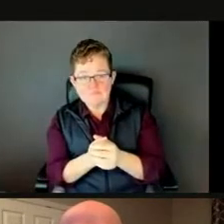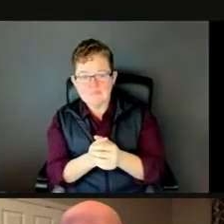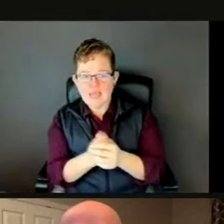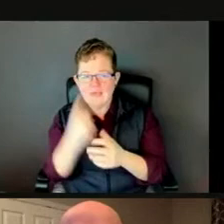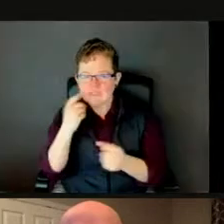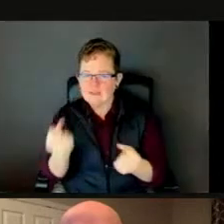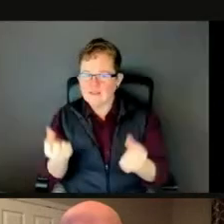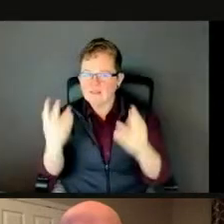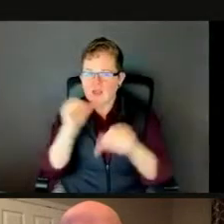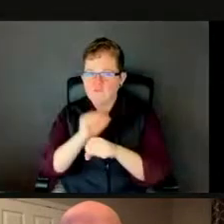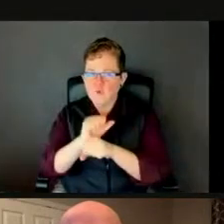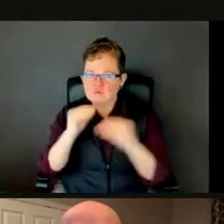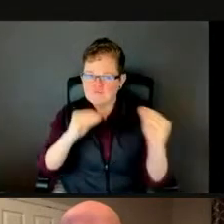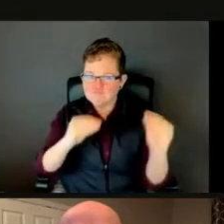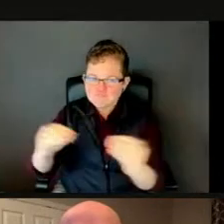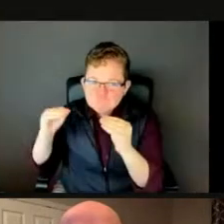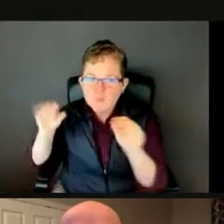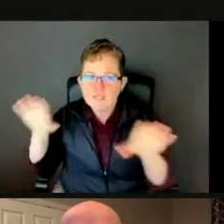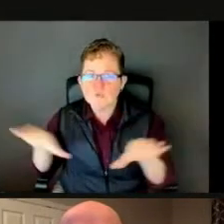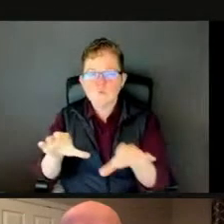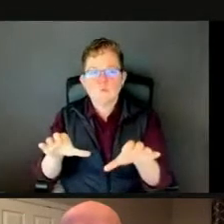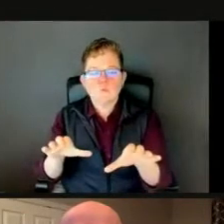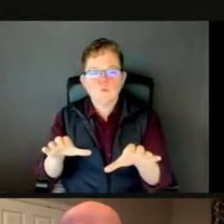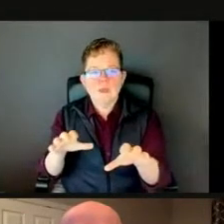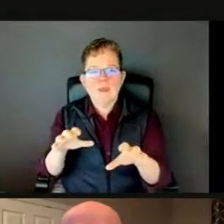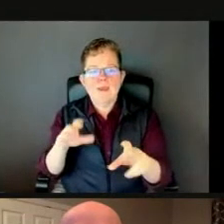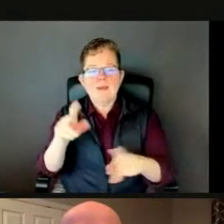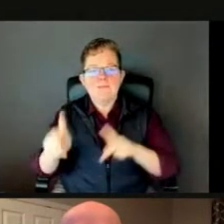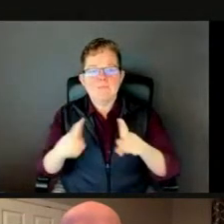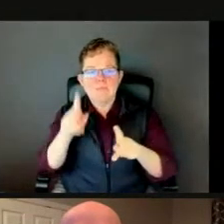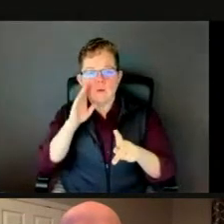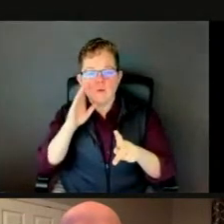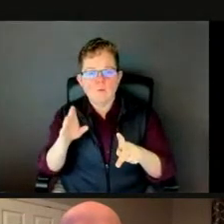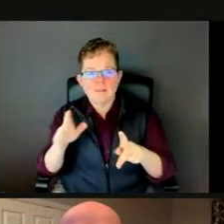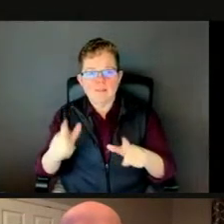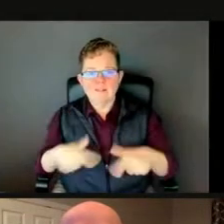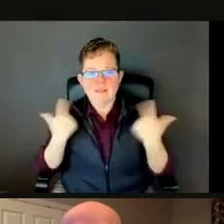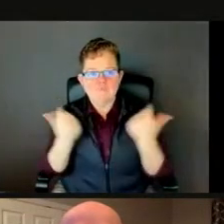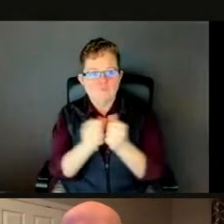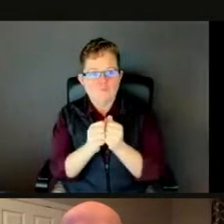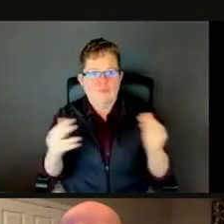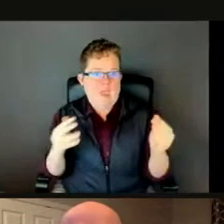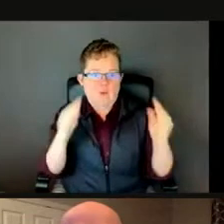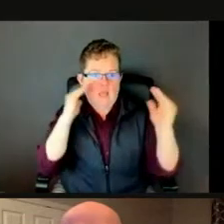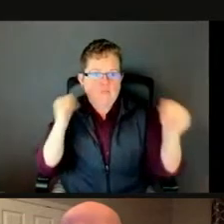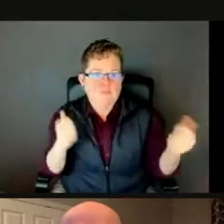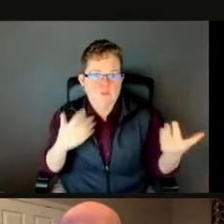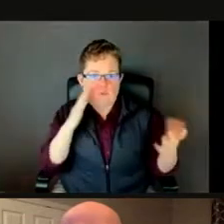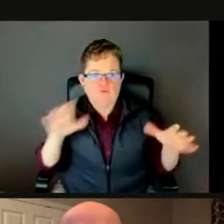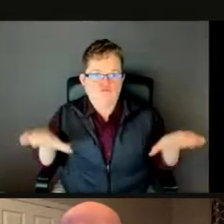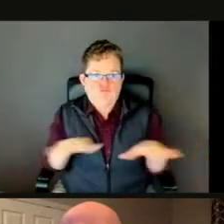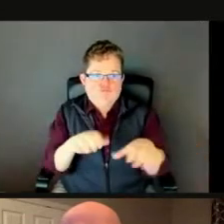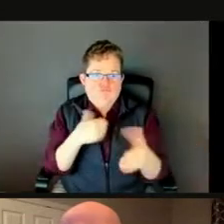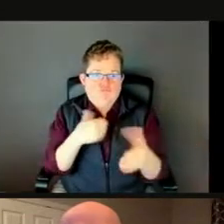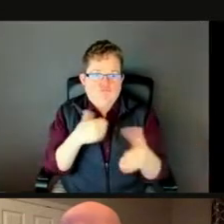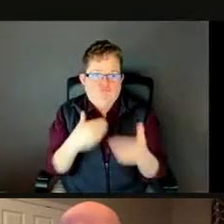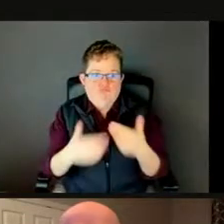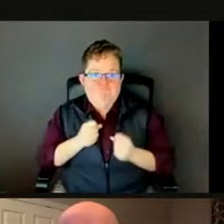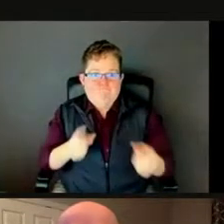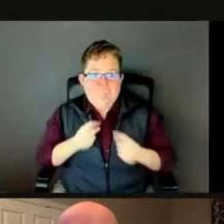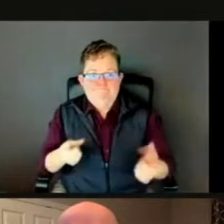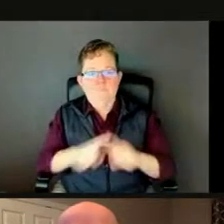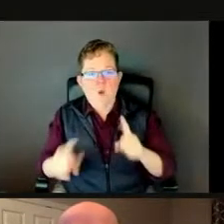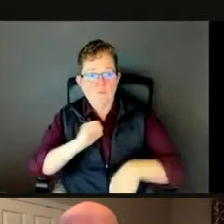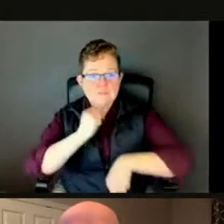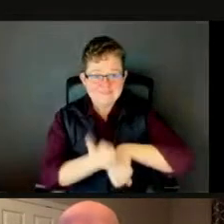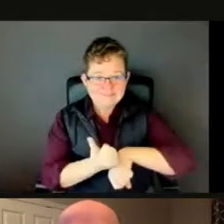work that we can do there, because, you know, people left to their own devices without expectations are going to do what they do. But once you set that out